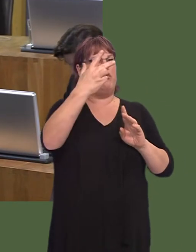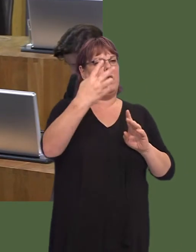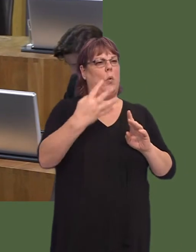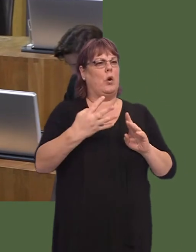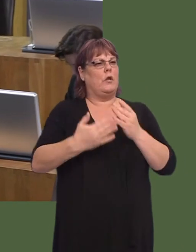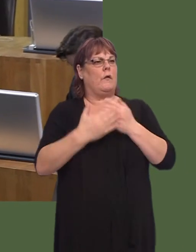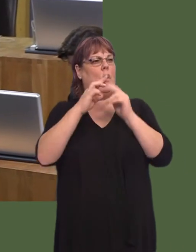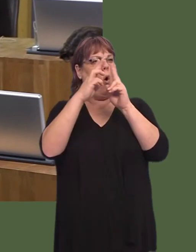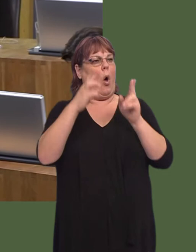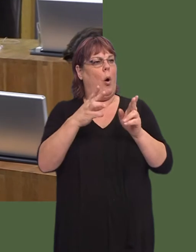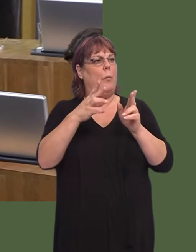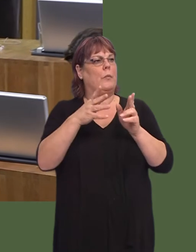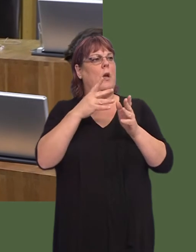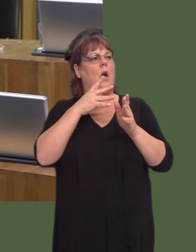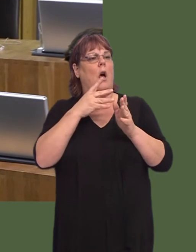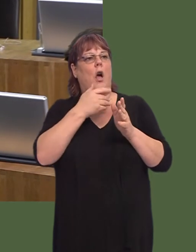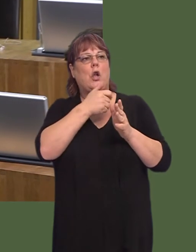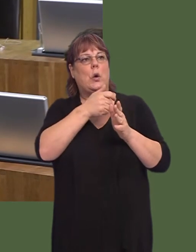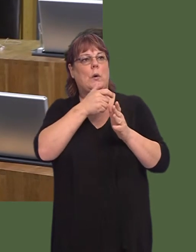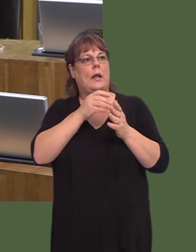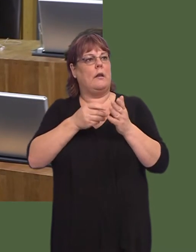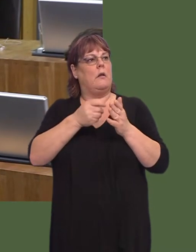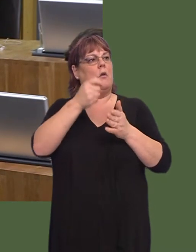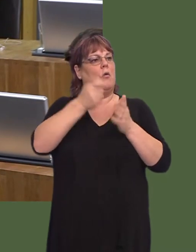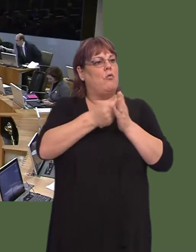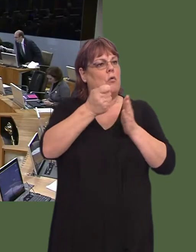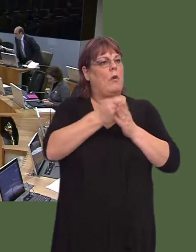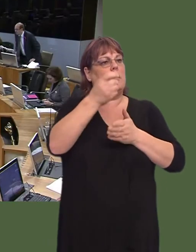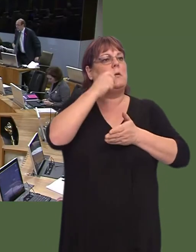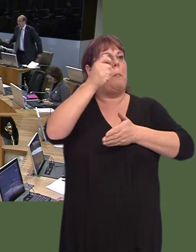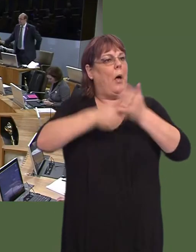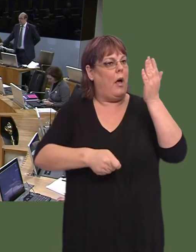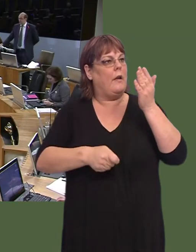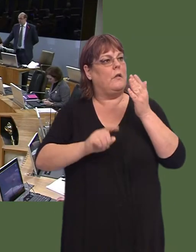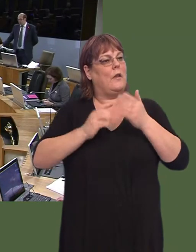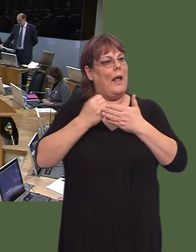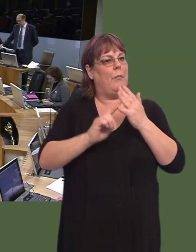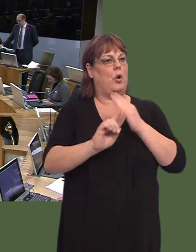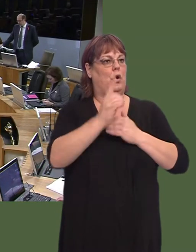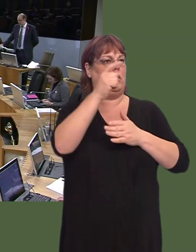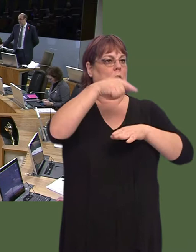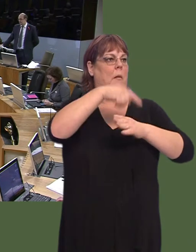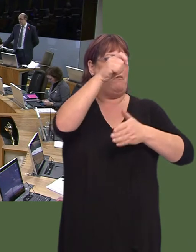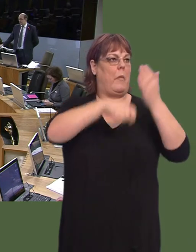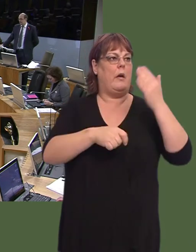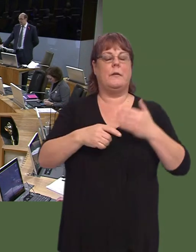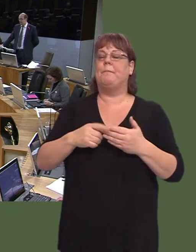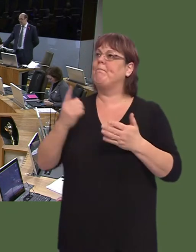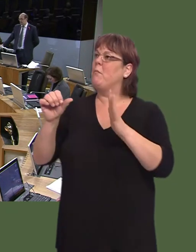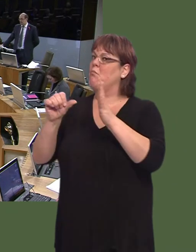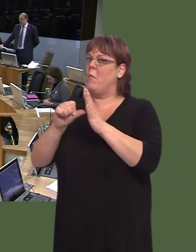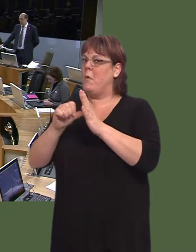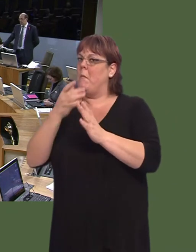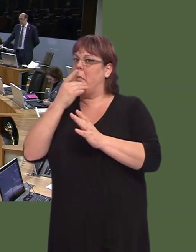of new homes purchased through the scheme being first-time buyers. First Minister, the average Help to Buy house price for